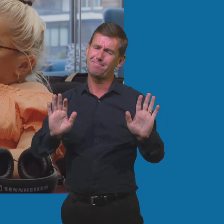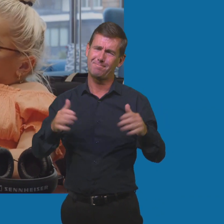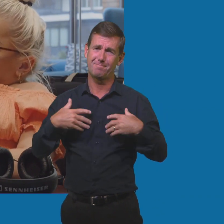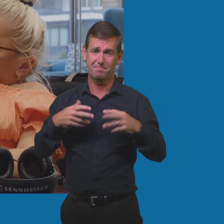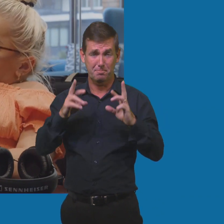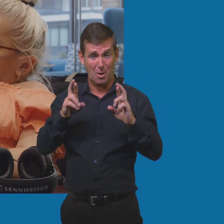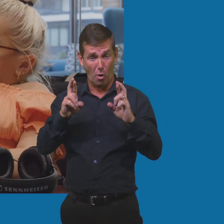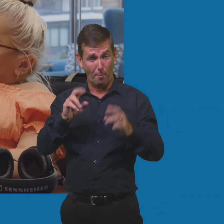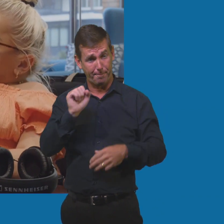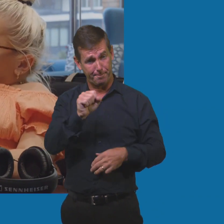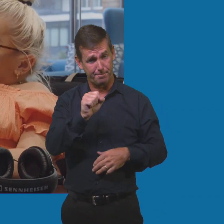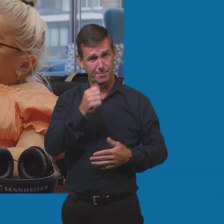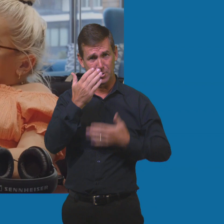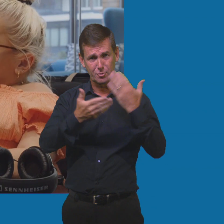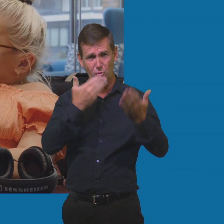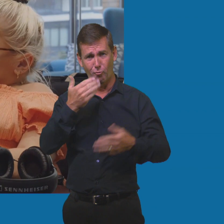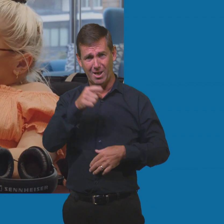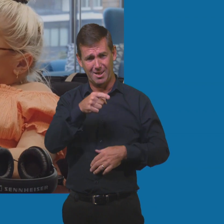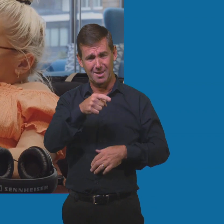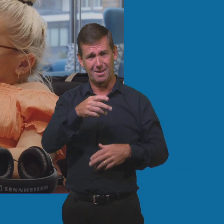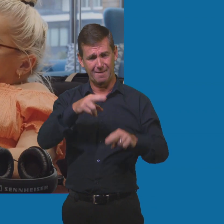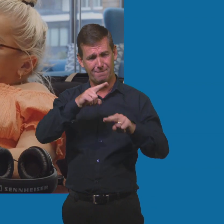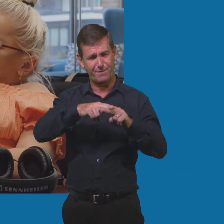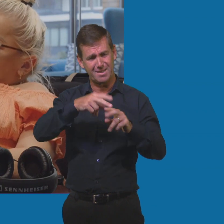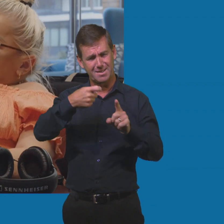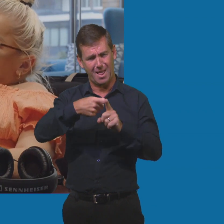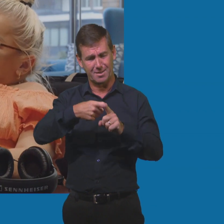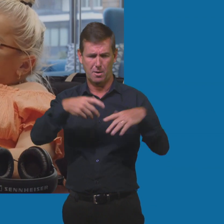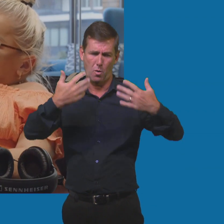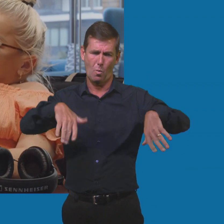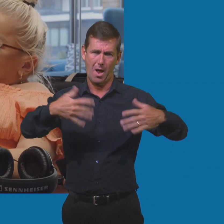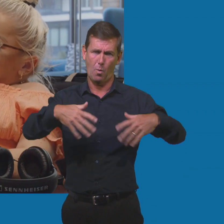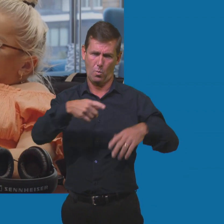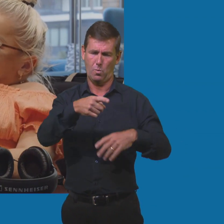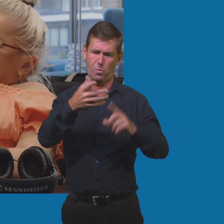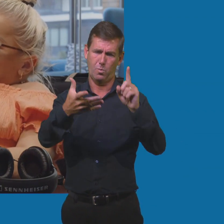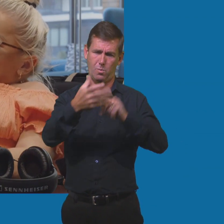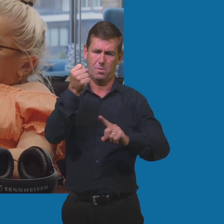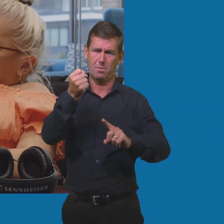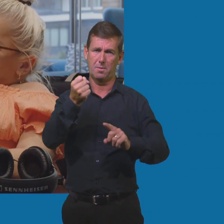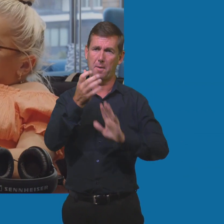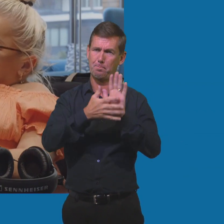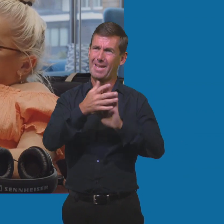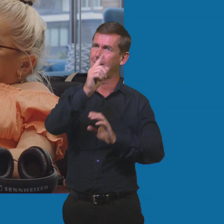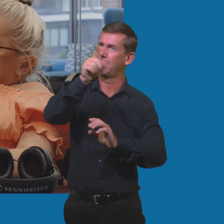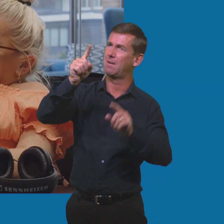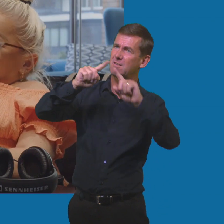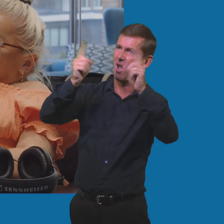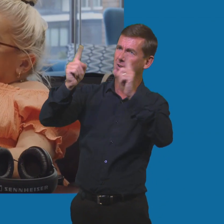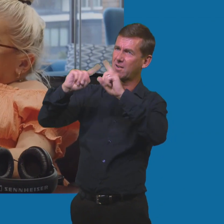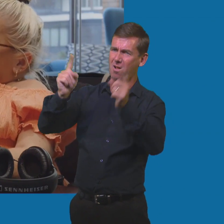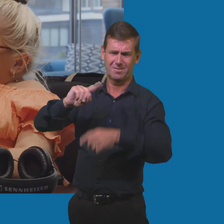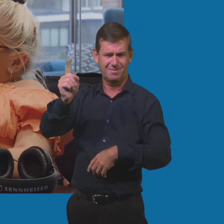like this do change the narrative, and hopefully, you know, in future generations